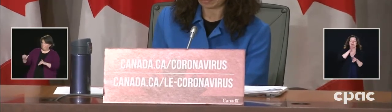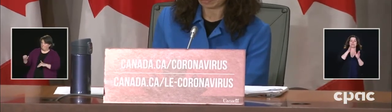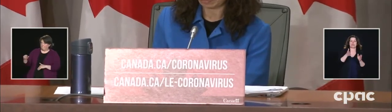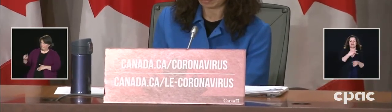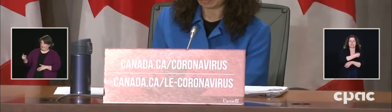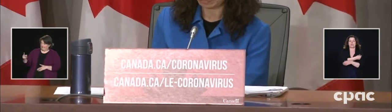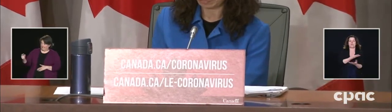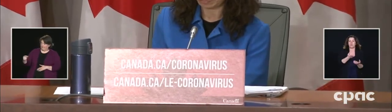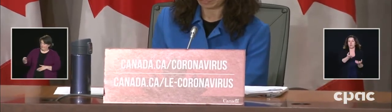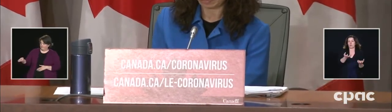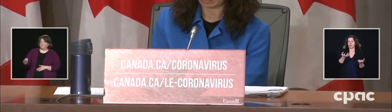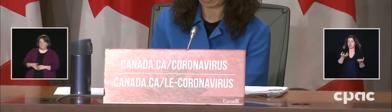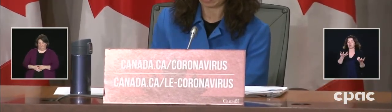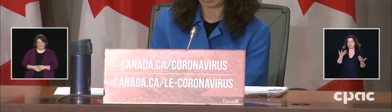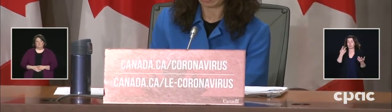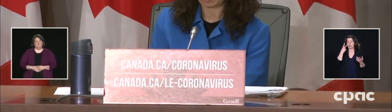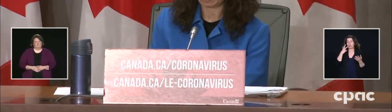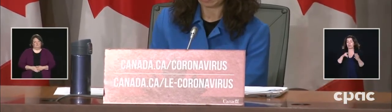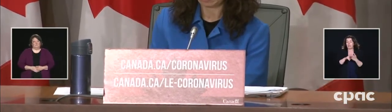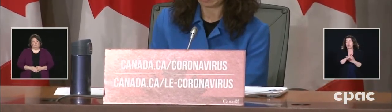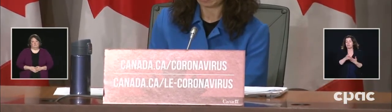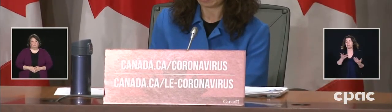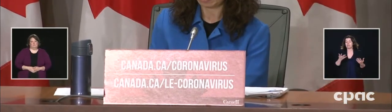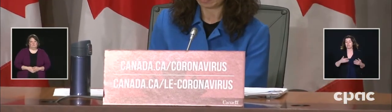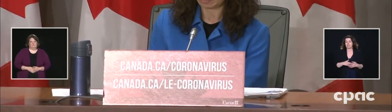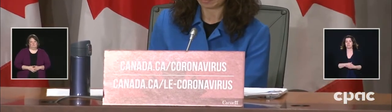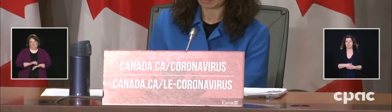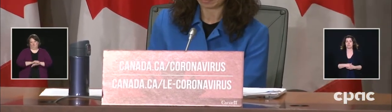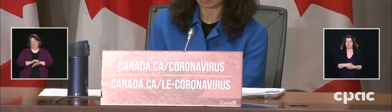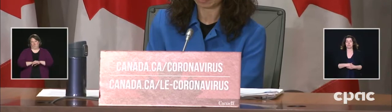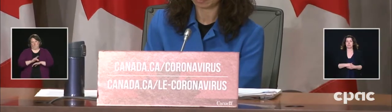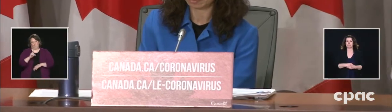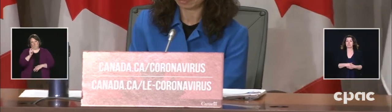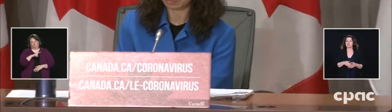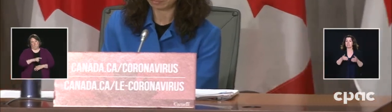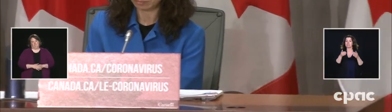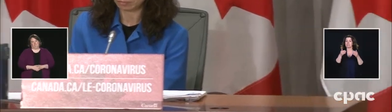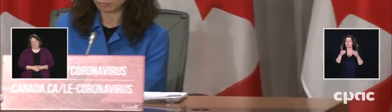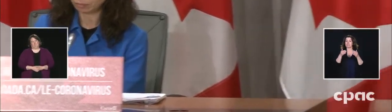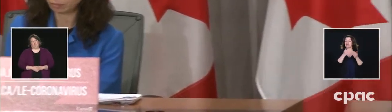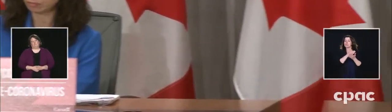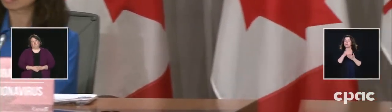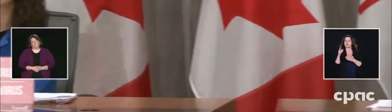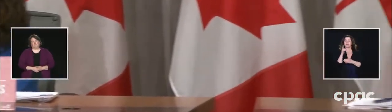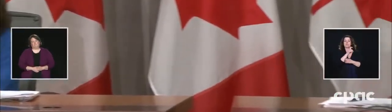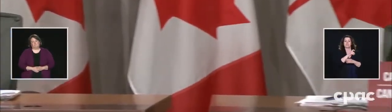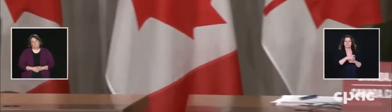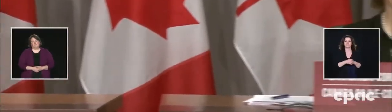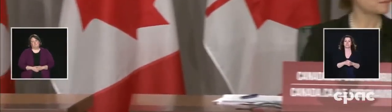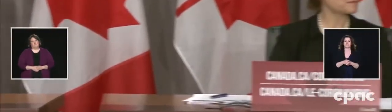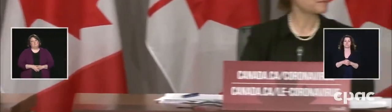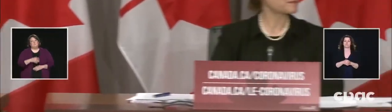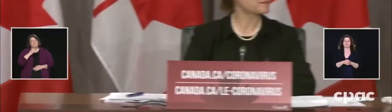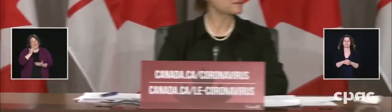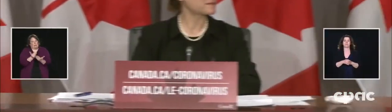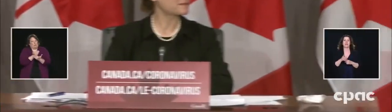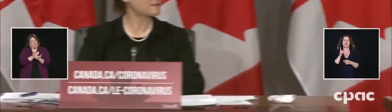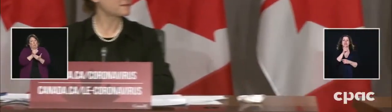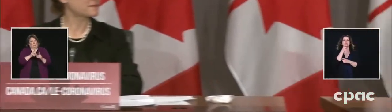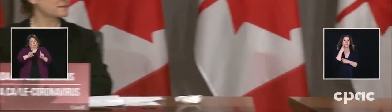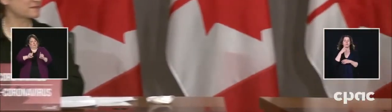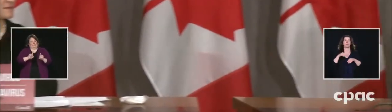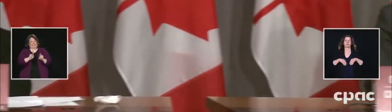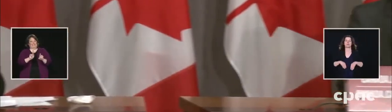Just moving to the I guess this is for Minister Bain, the rapid testing kits. Obviously,